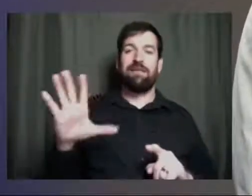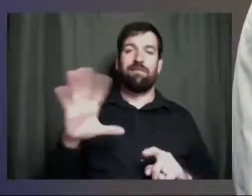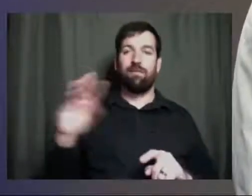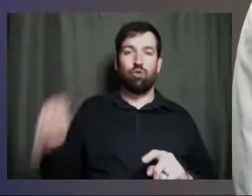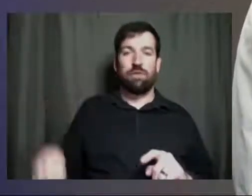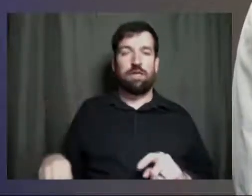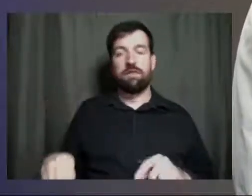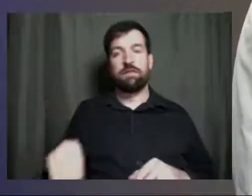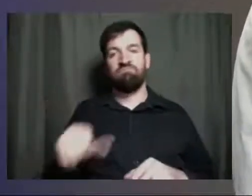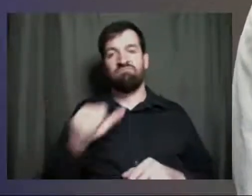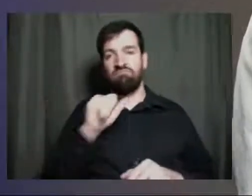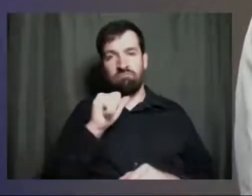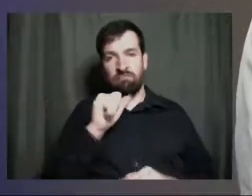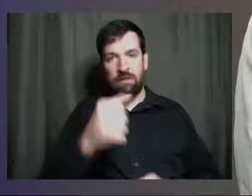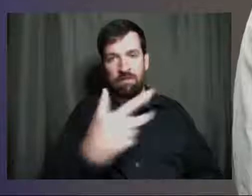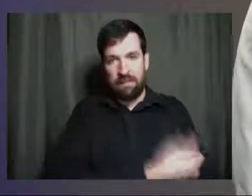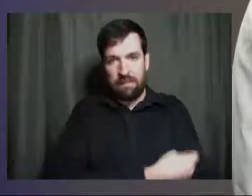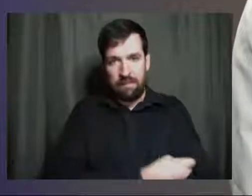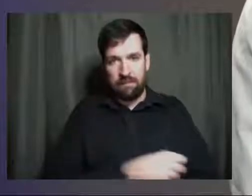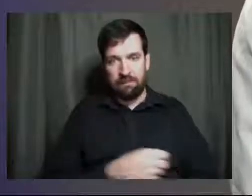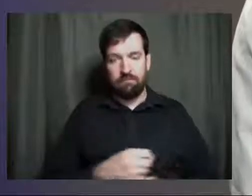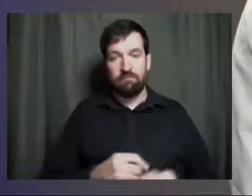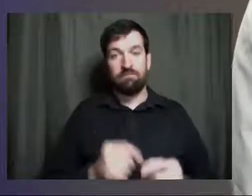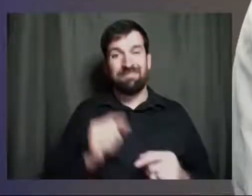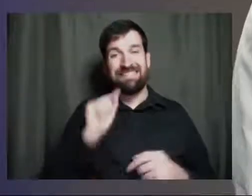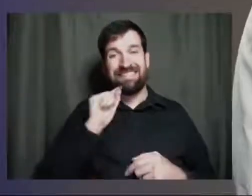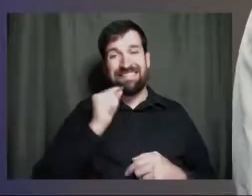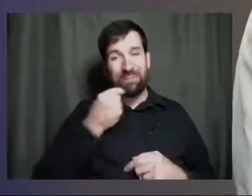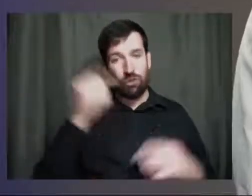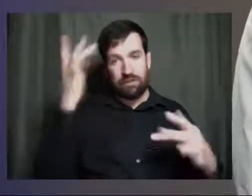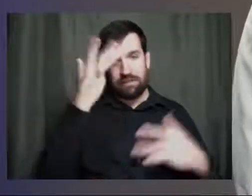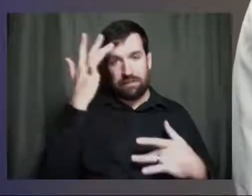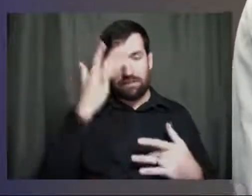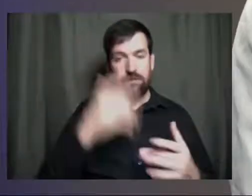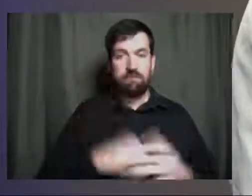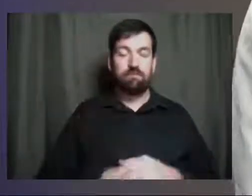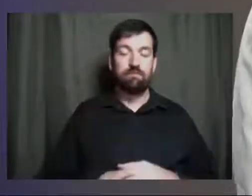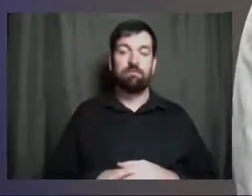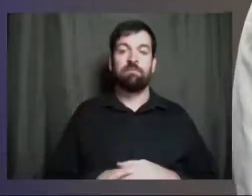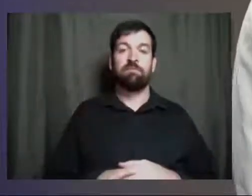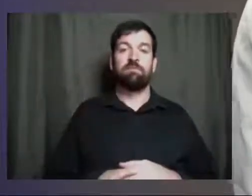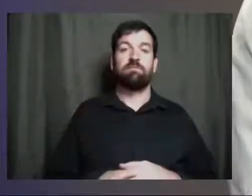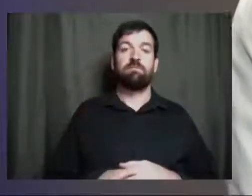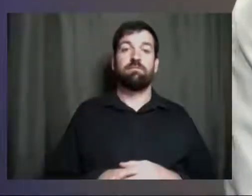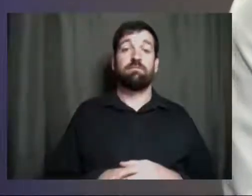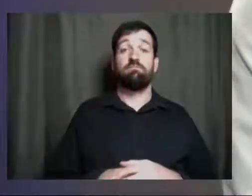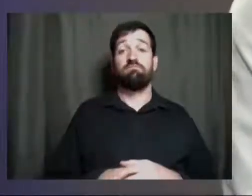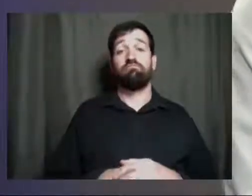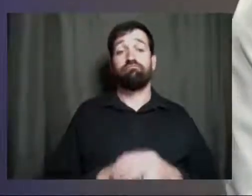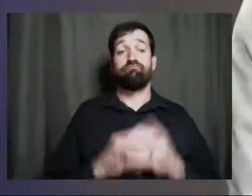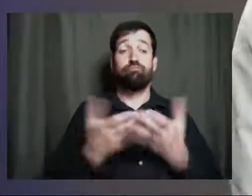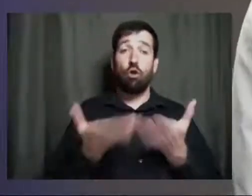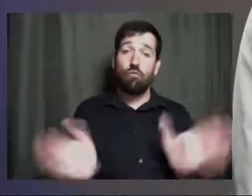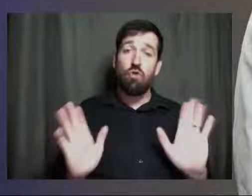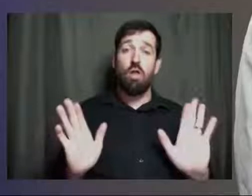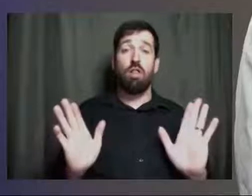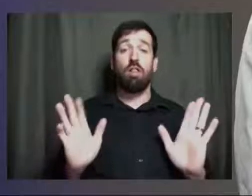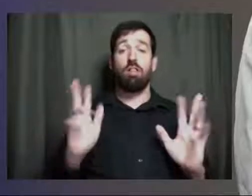who present with serious disease. And overall, I think we are definitely seeing